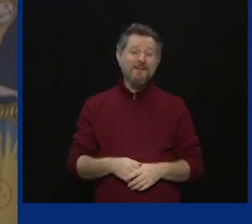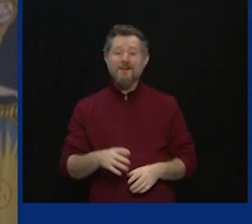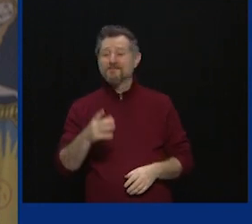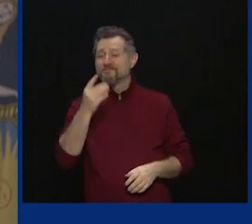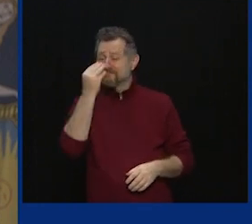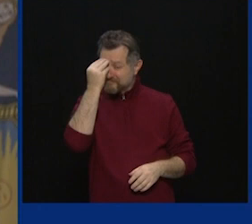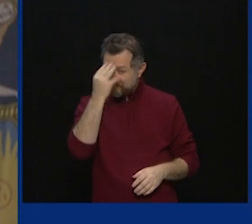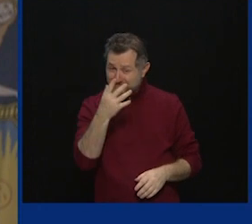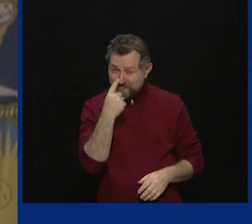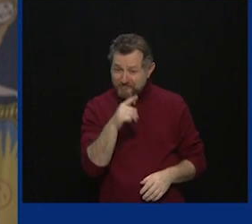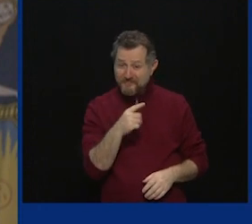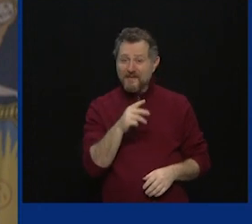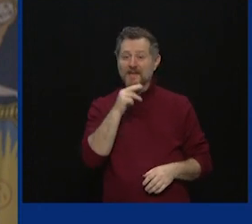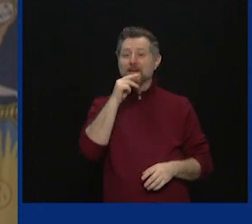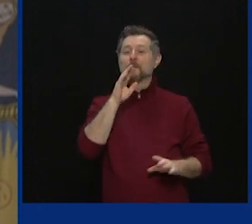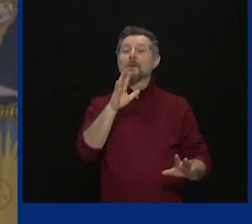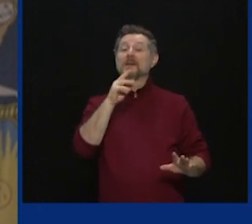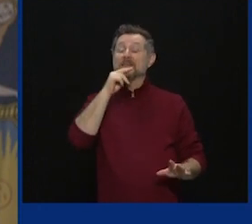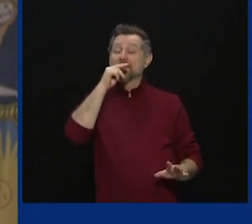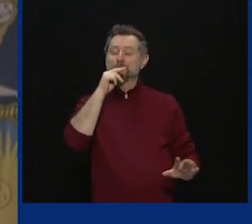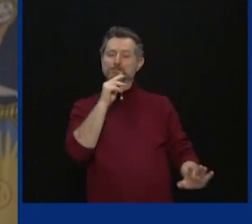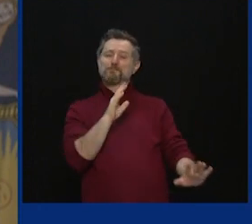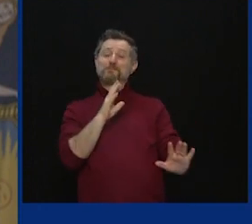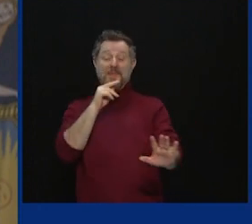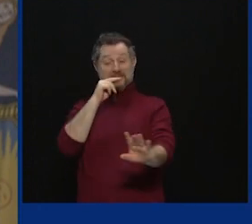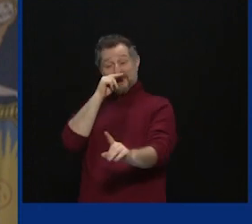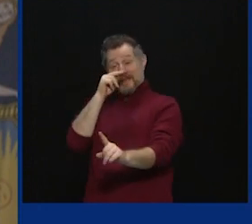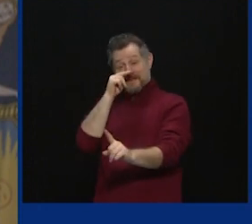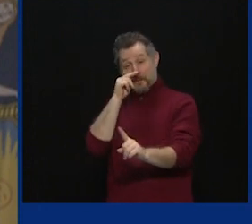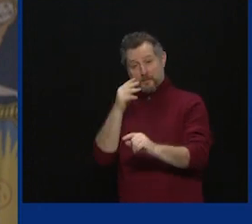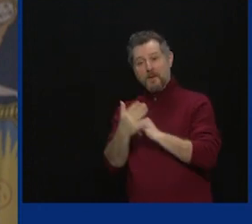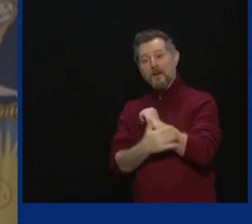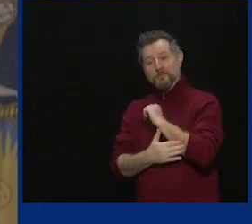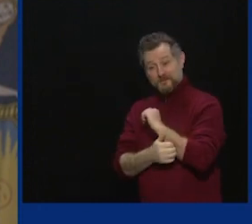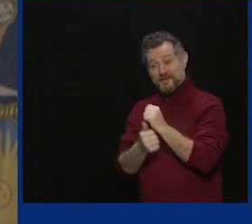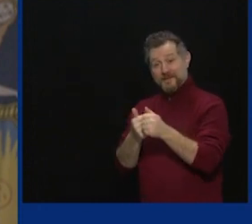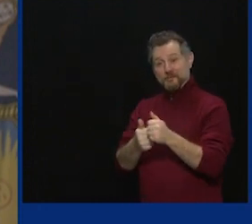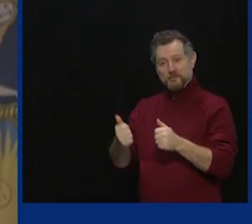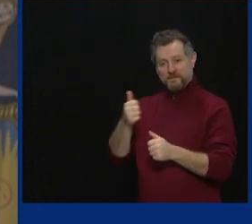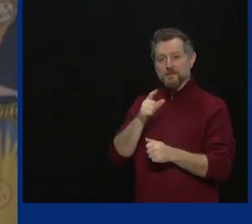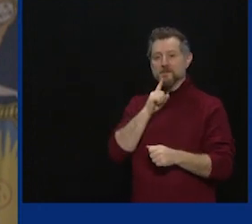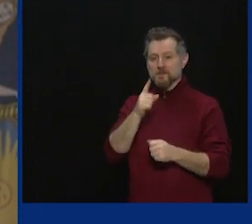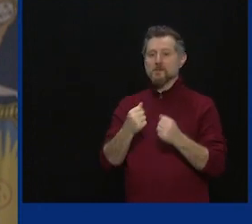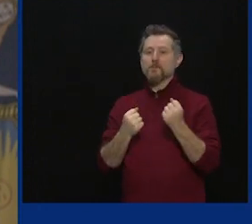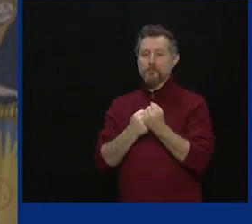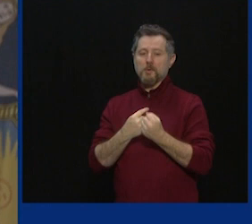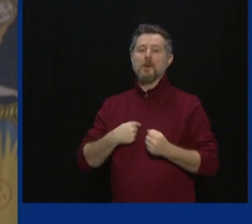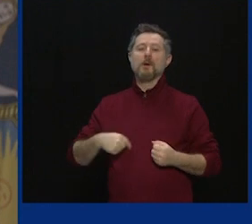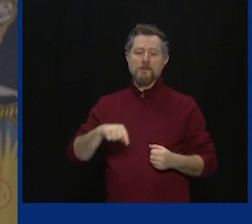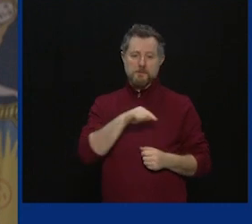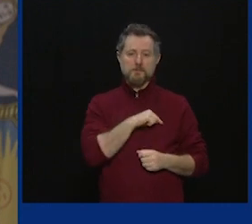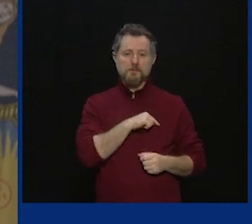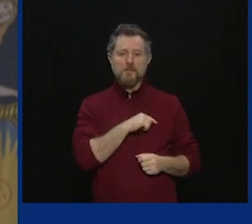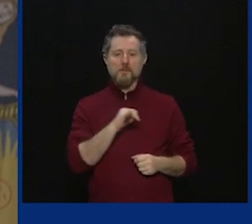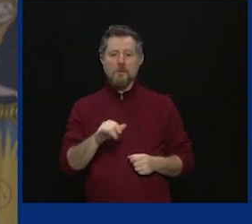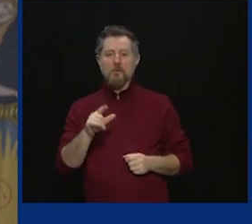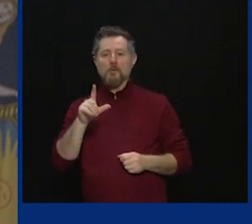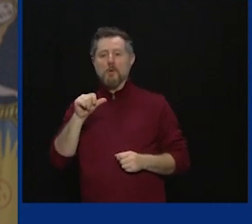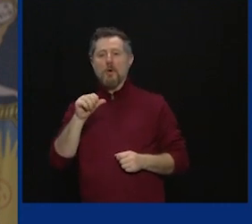Nassau County does support our initiatives. That is Laura Curran, and she's in office for a few more weeks.